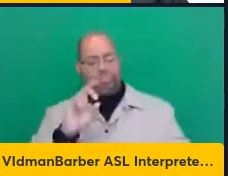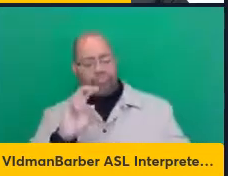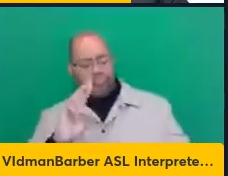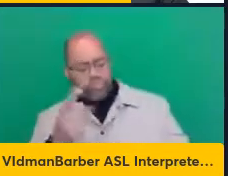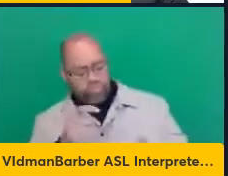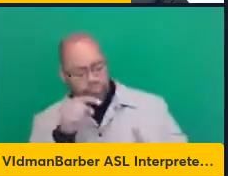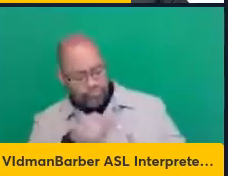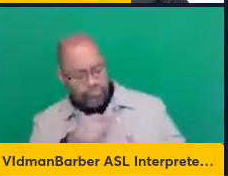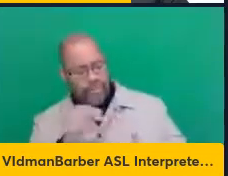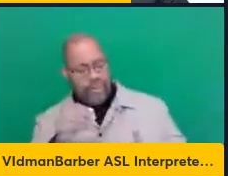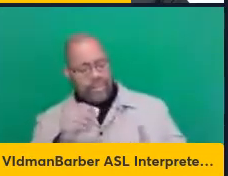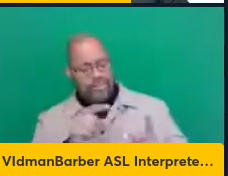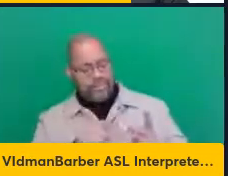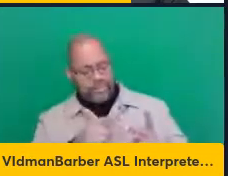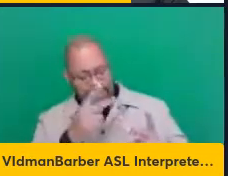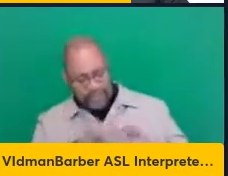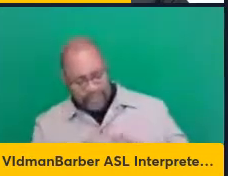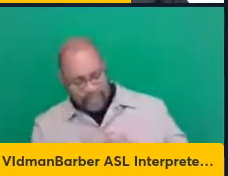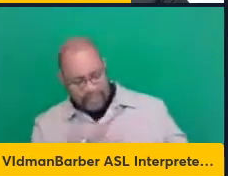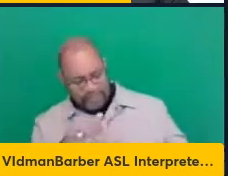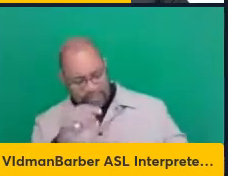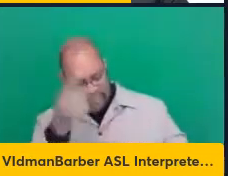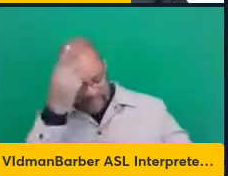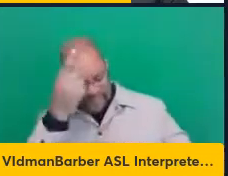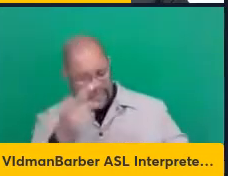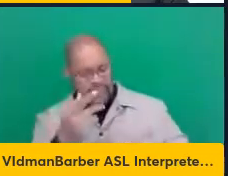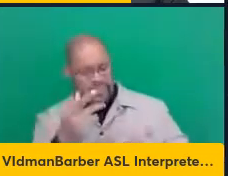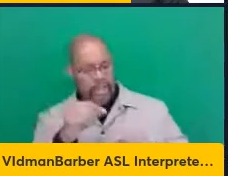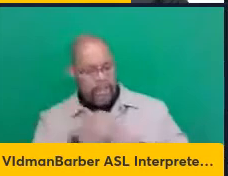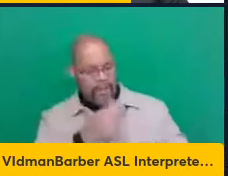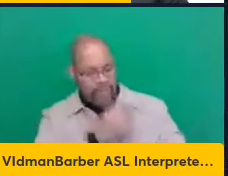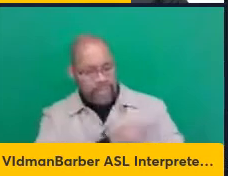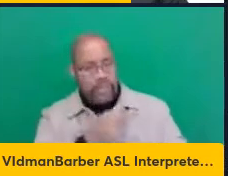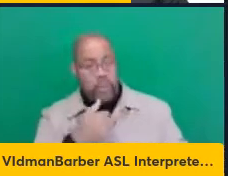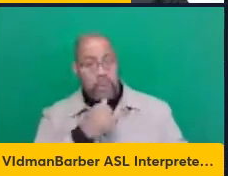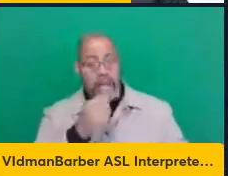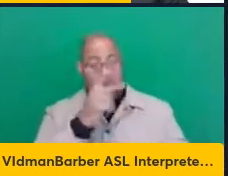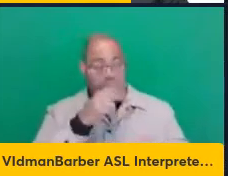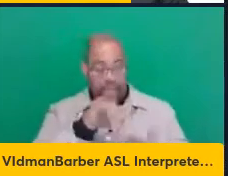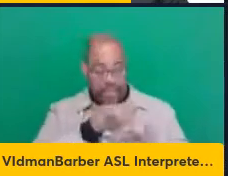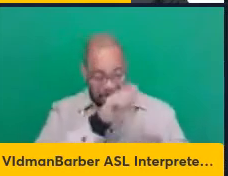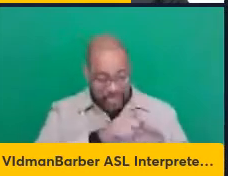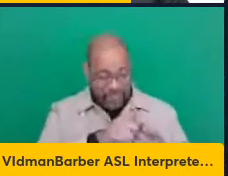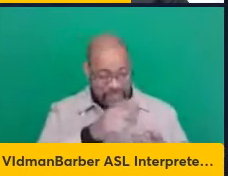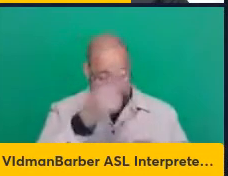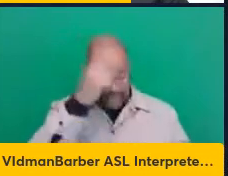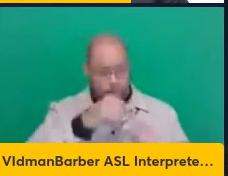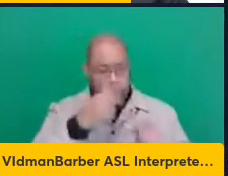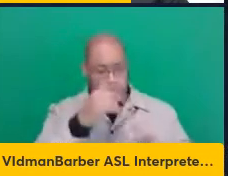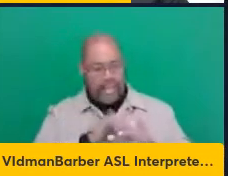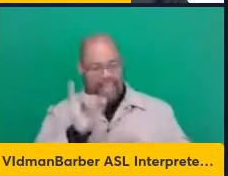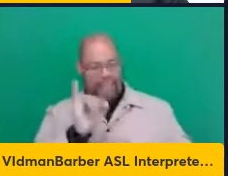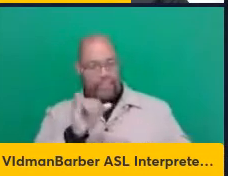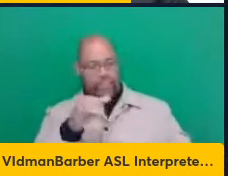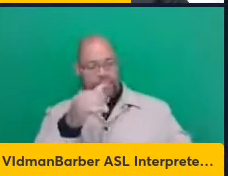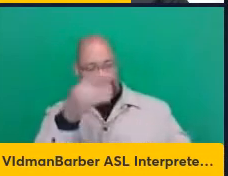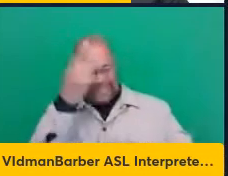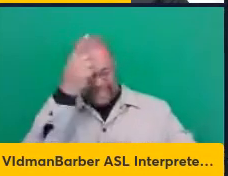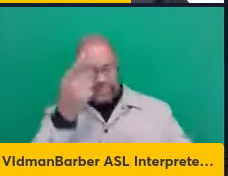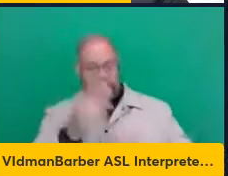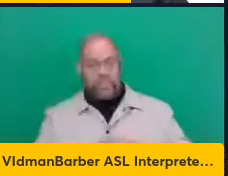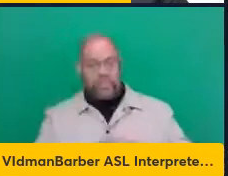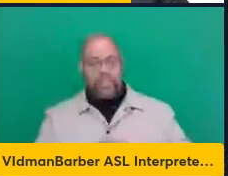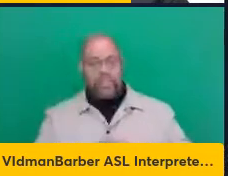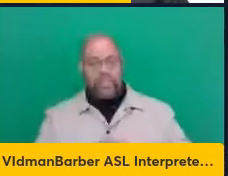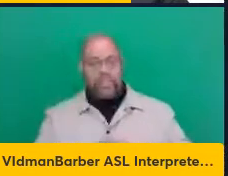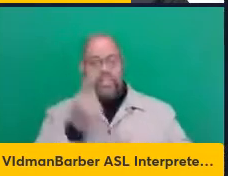drugs. And so we are not tied to a particular disease, even though we started with infectious diseases. Our faculty expertise is